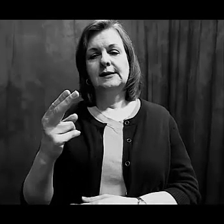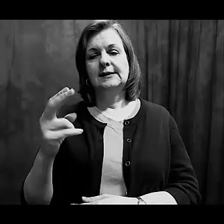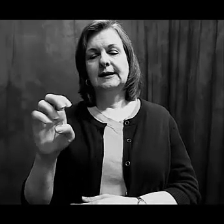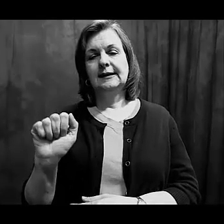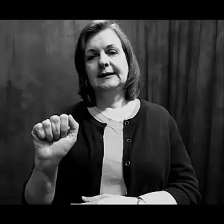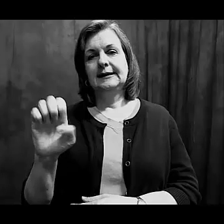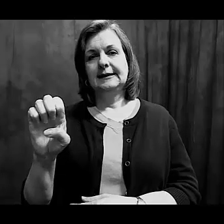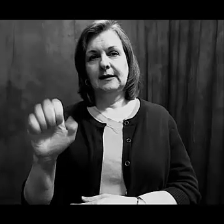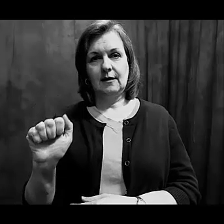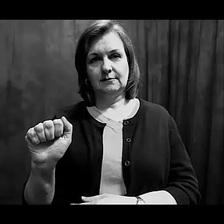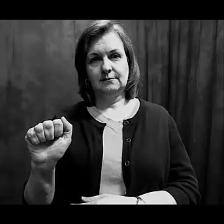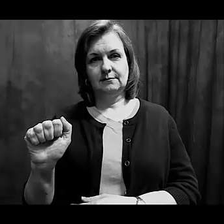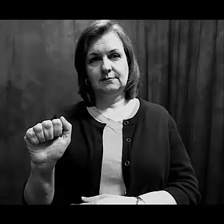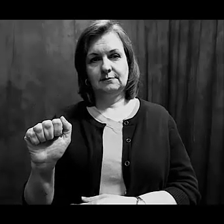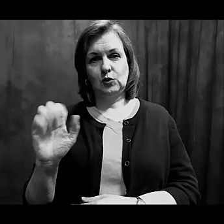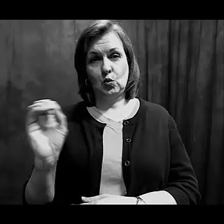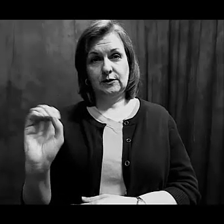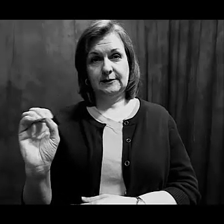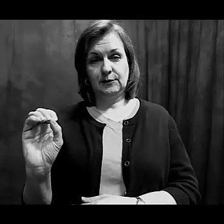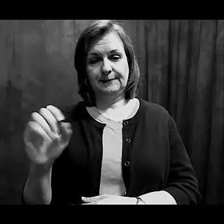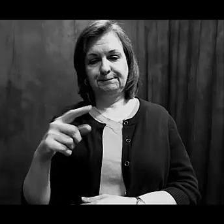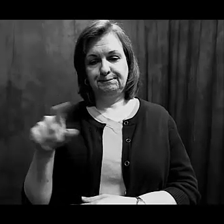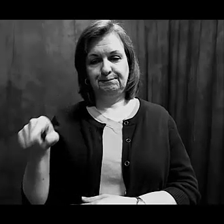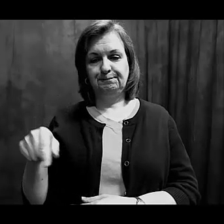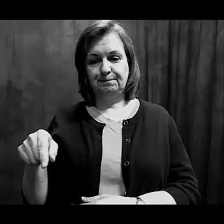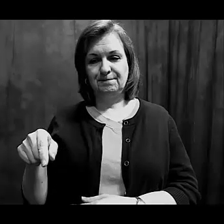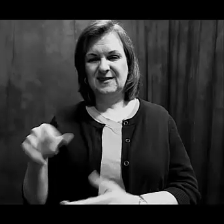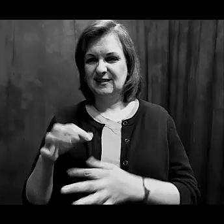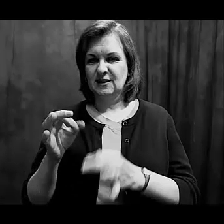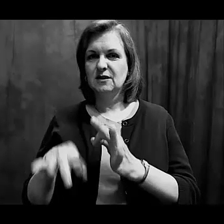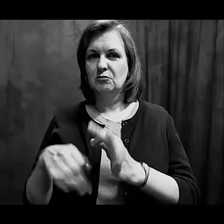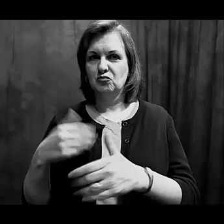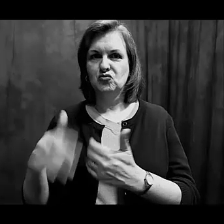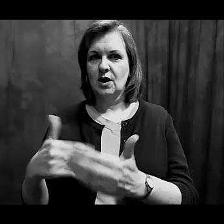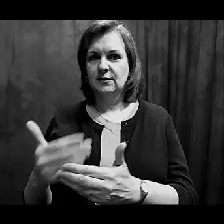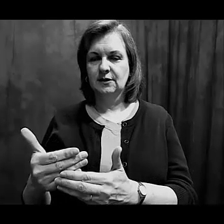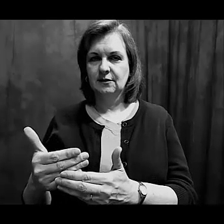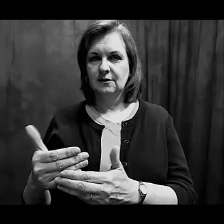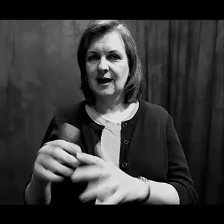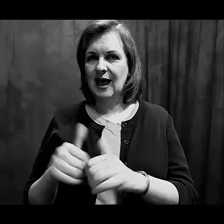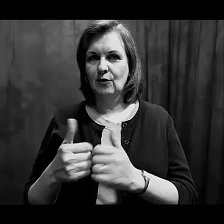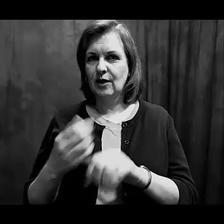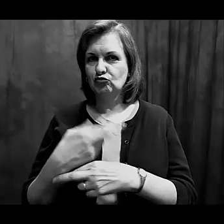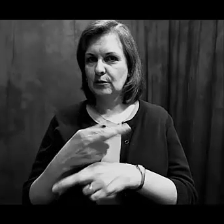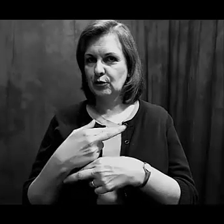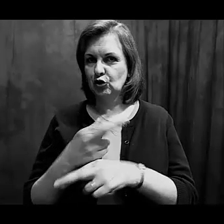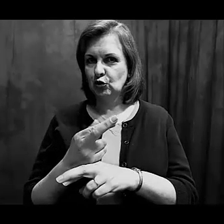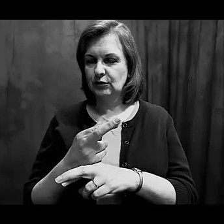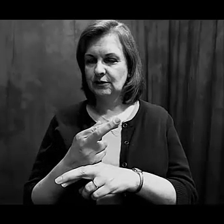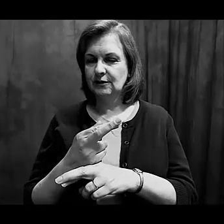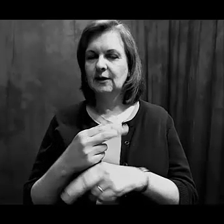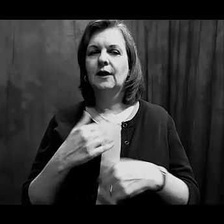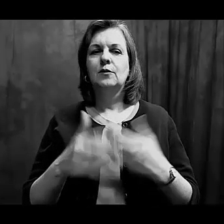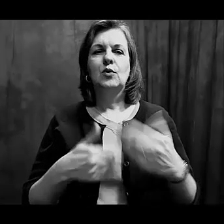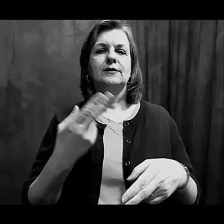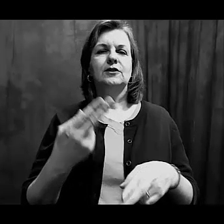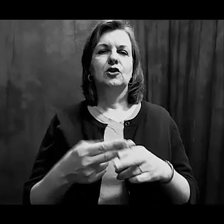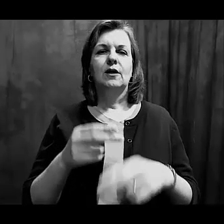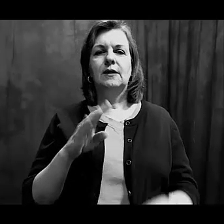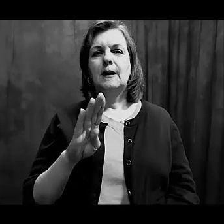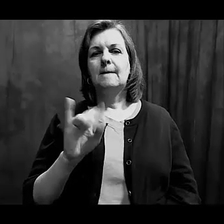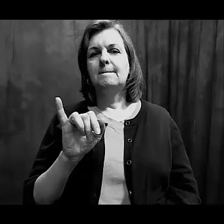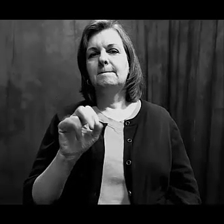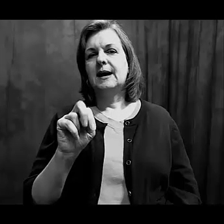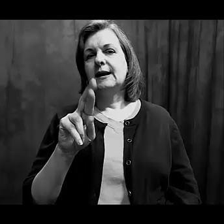archaea, this is a fairly simple process. They do reproduction by